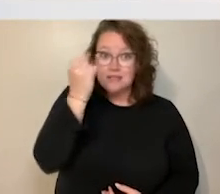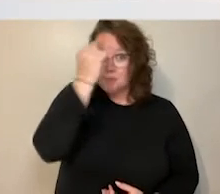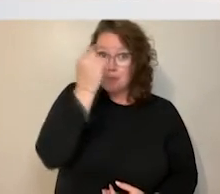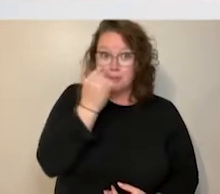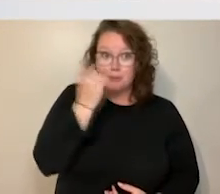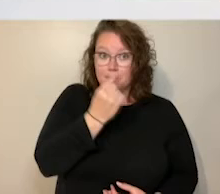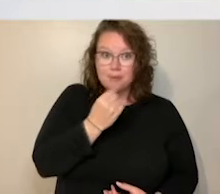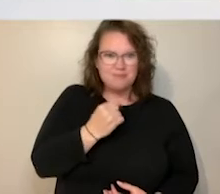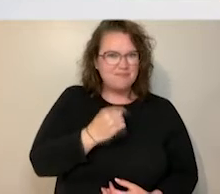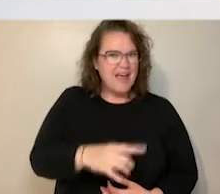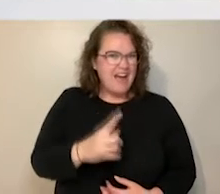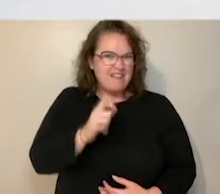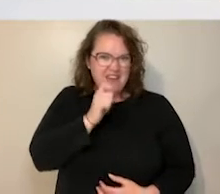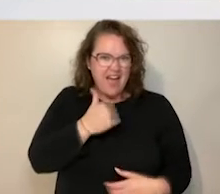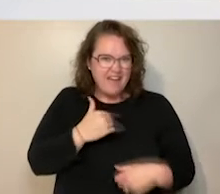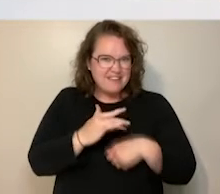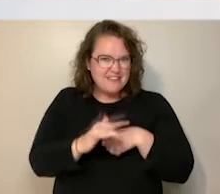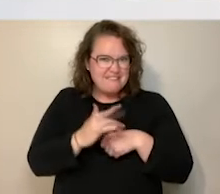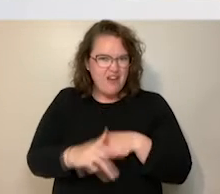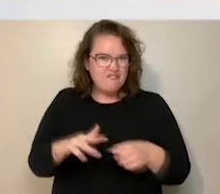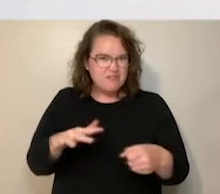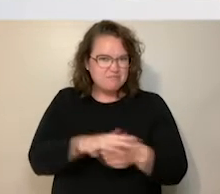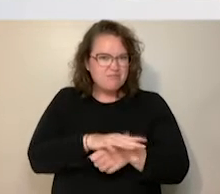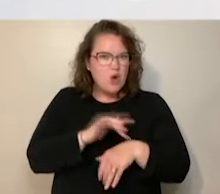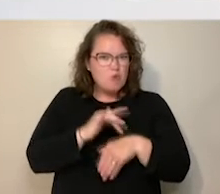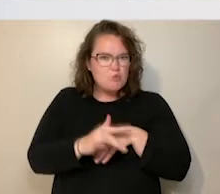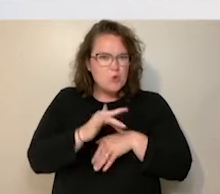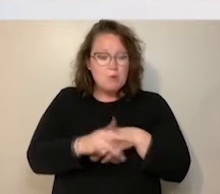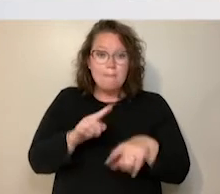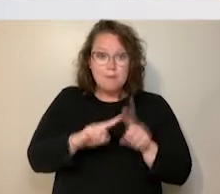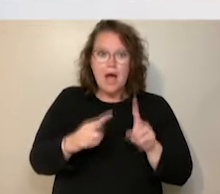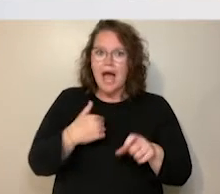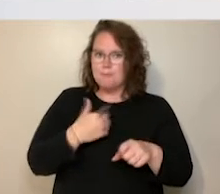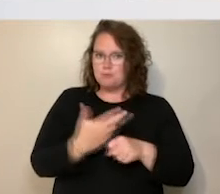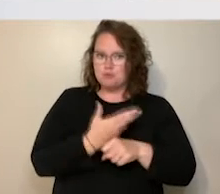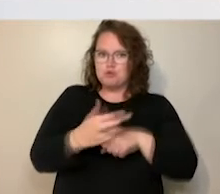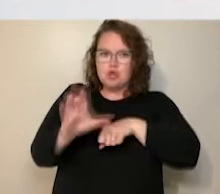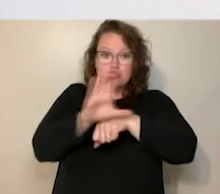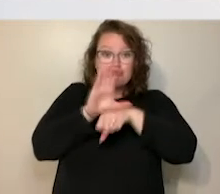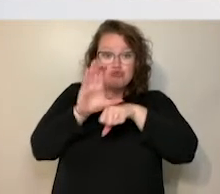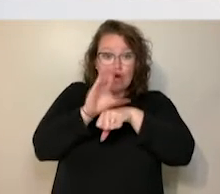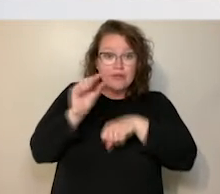chocolate chips here. Make 2 big chocolate chip eyes.